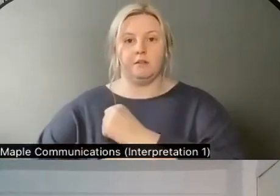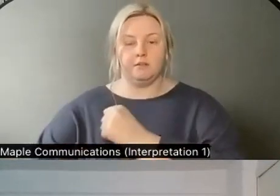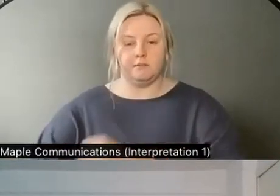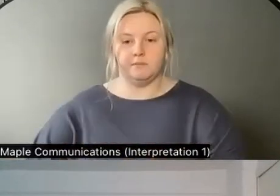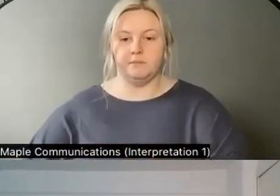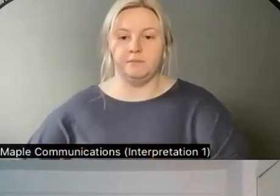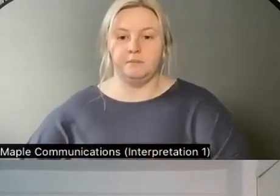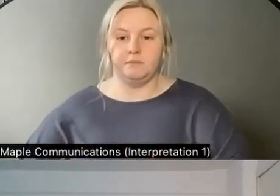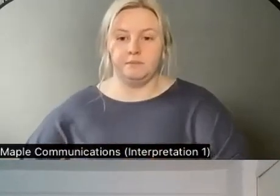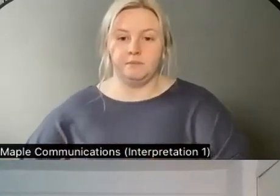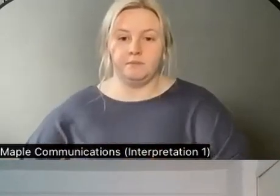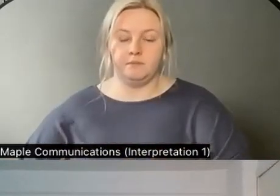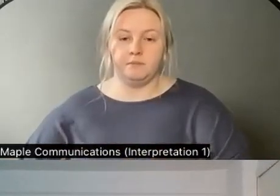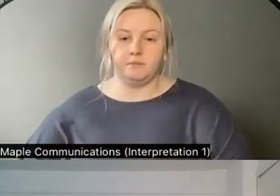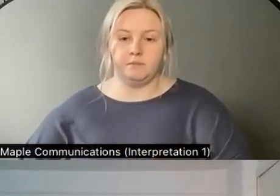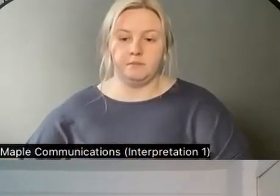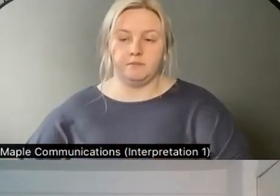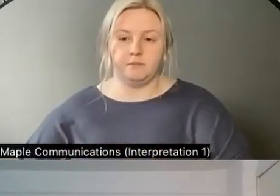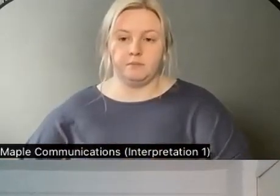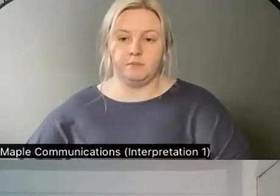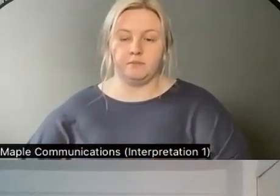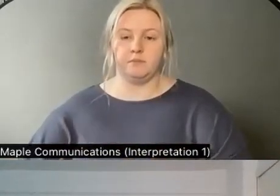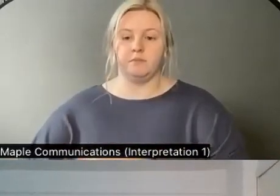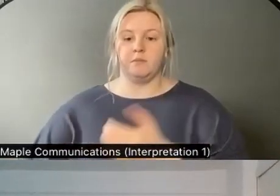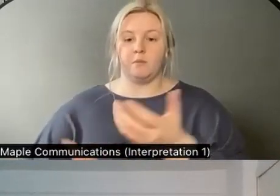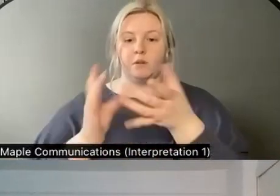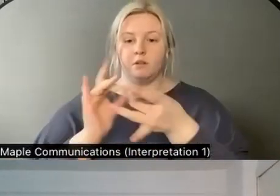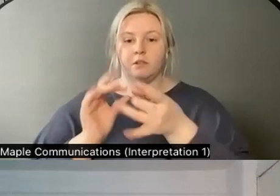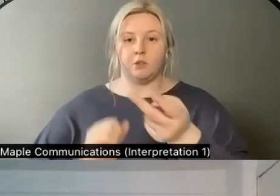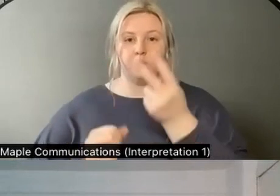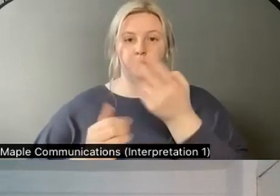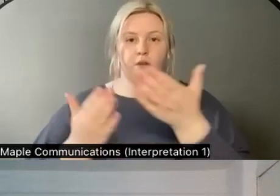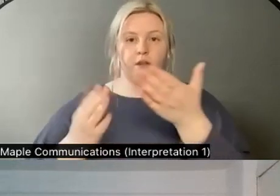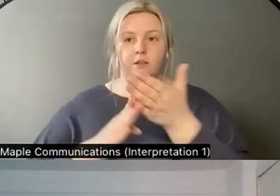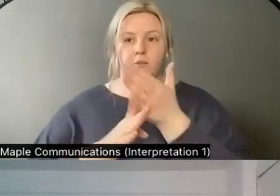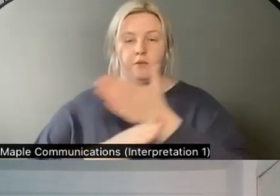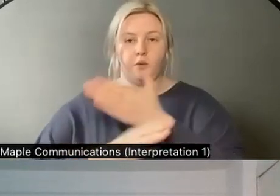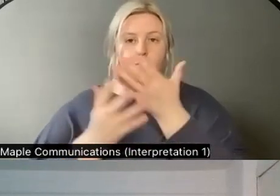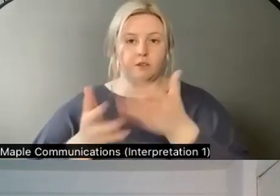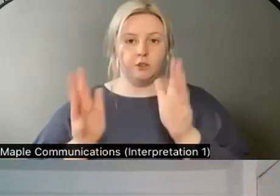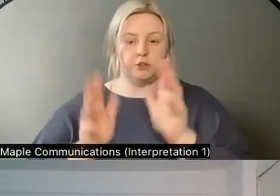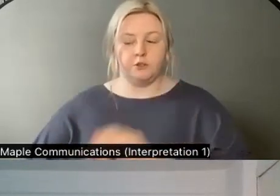I want to say just two things before we close. One is that the